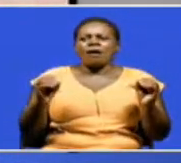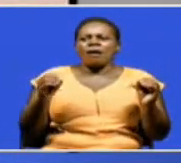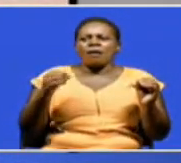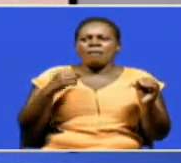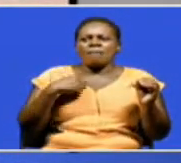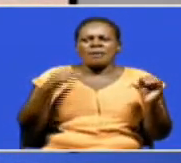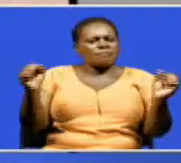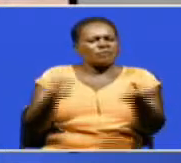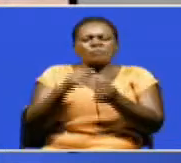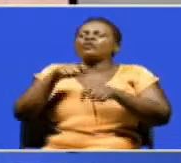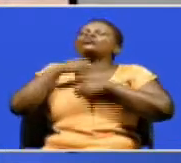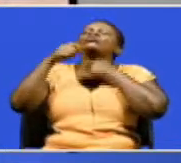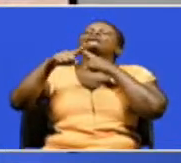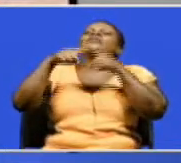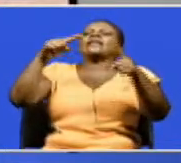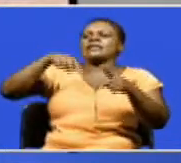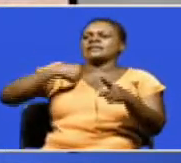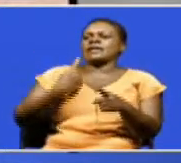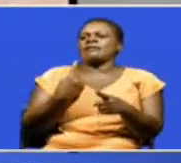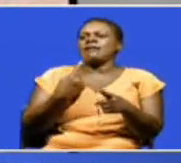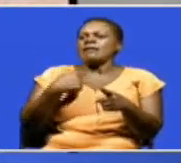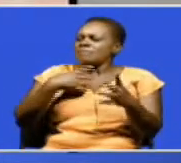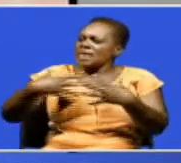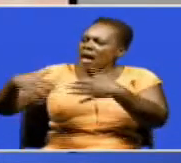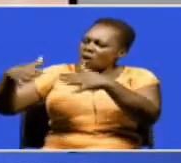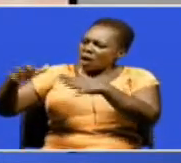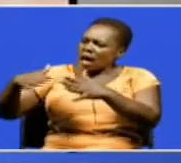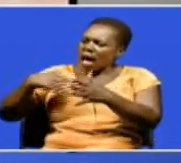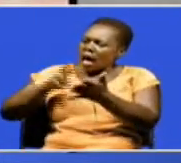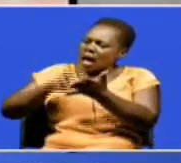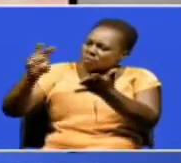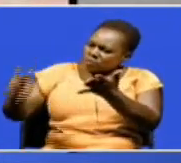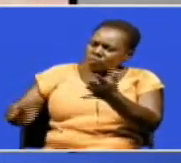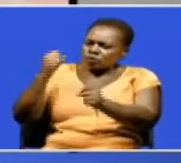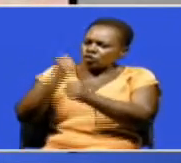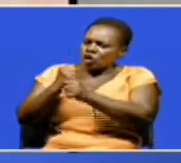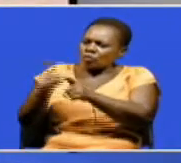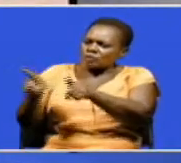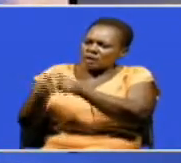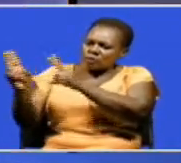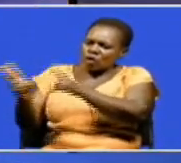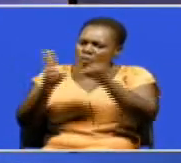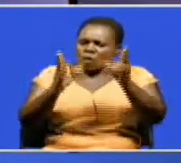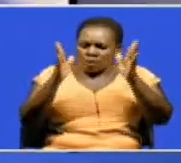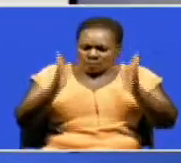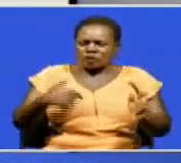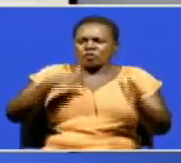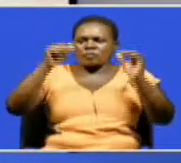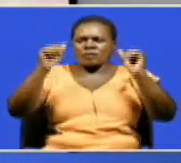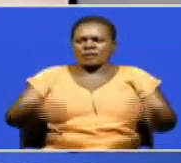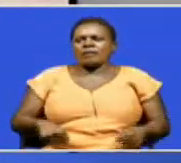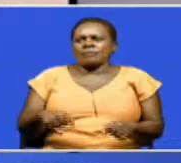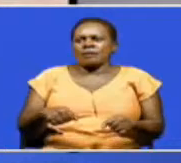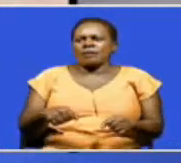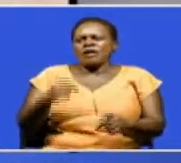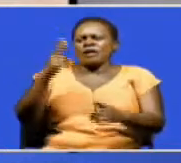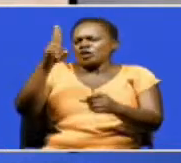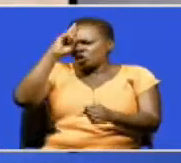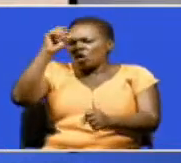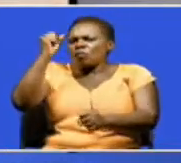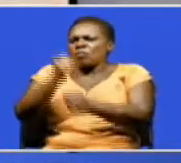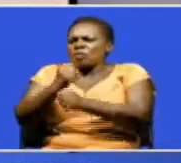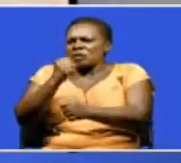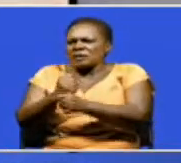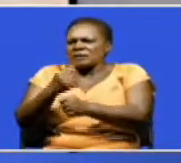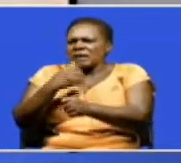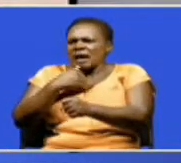siwezi commit suicide. Nitaenda nje na nitafanya kazi vizuri sana kama raia wengine. Ni kazi ya polisi, haina